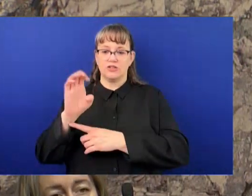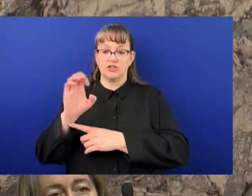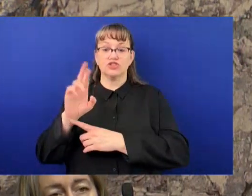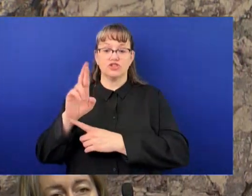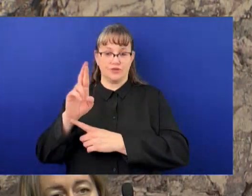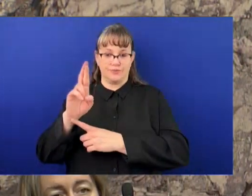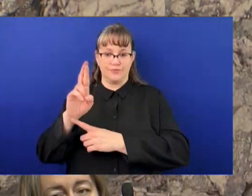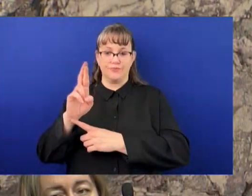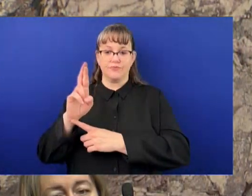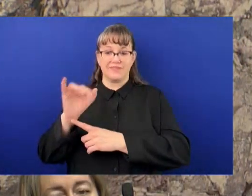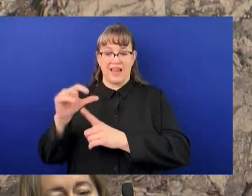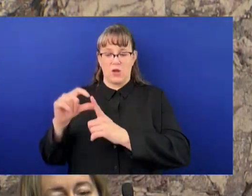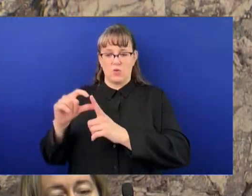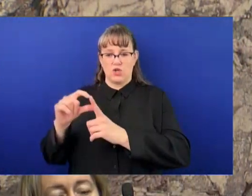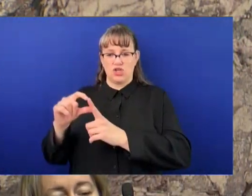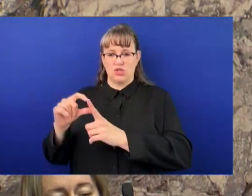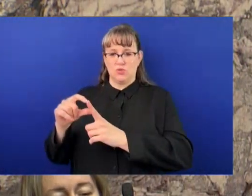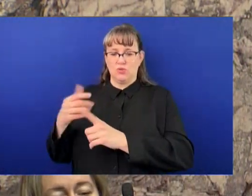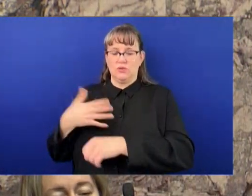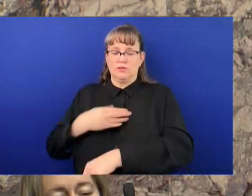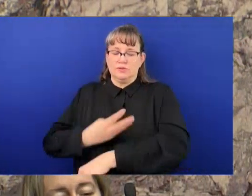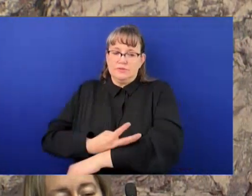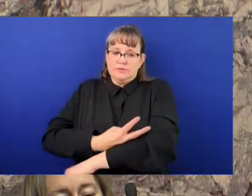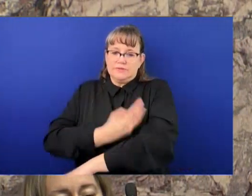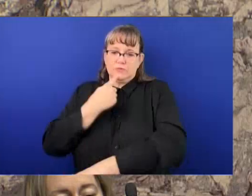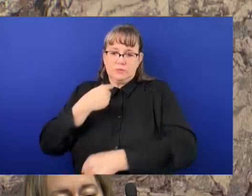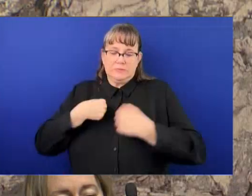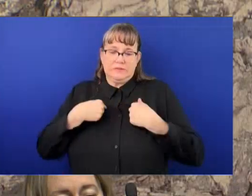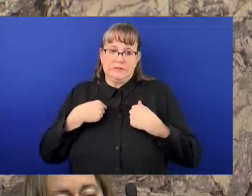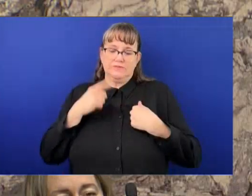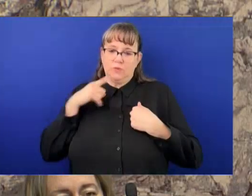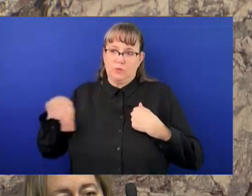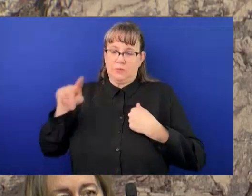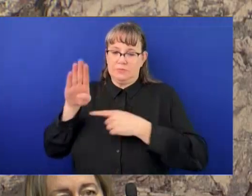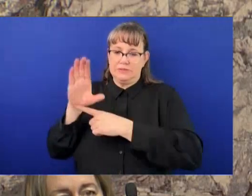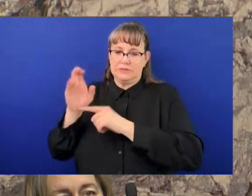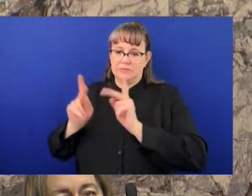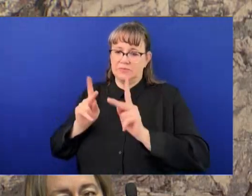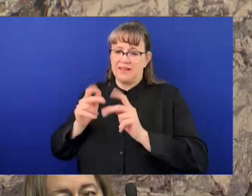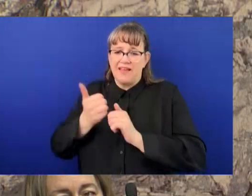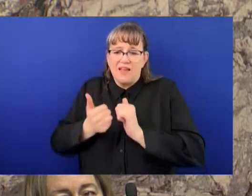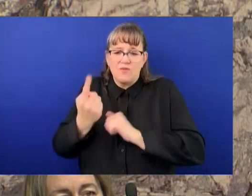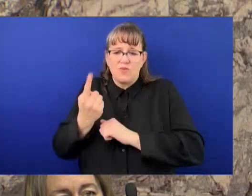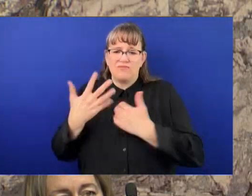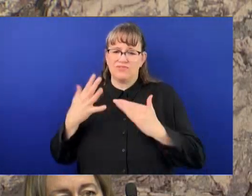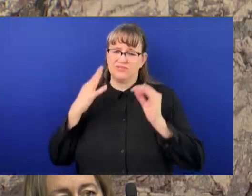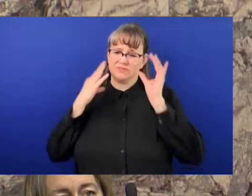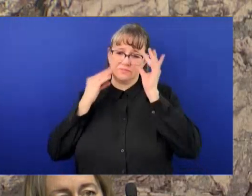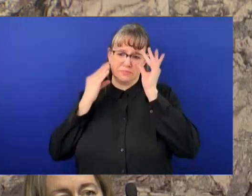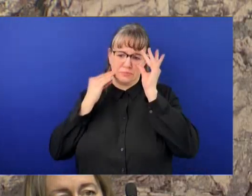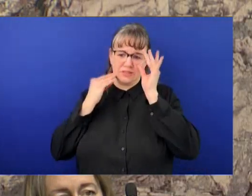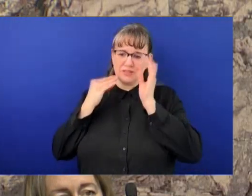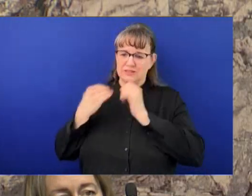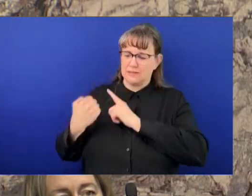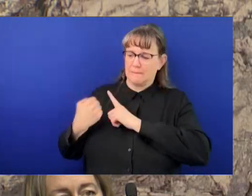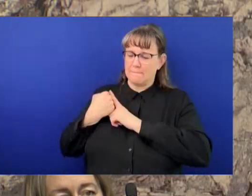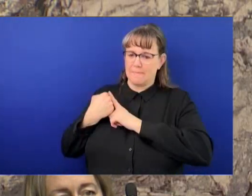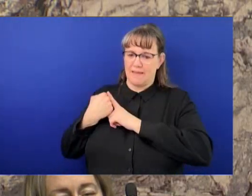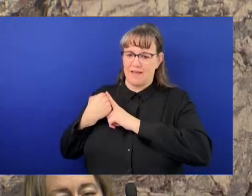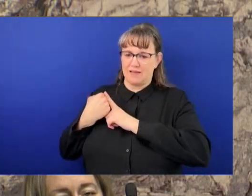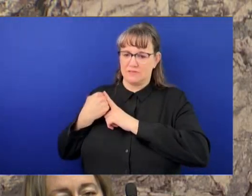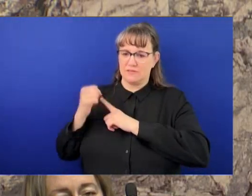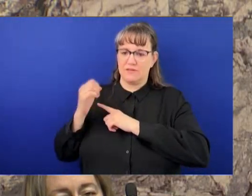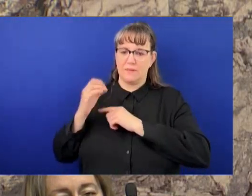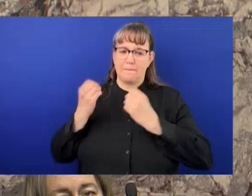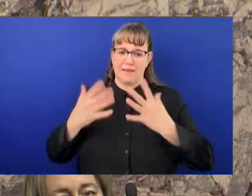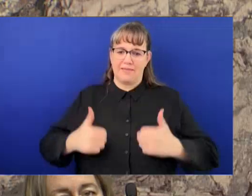a word that has touched every community, shattered countless families and taken far too many lives. You would be hard-pressed to walk through even